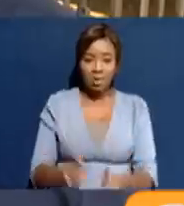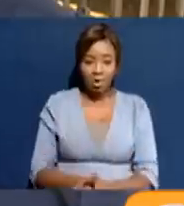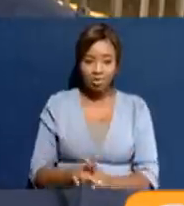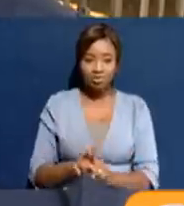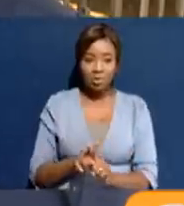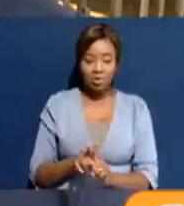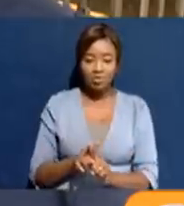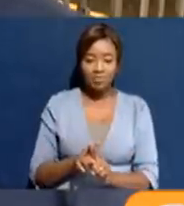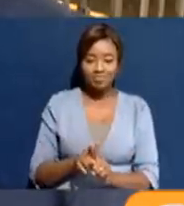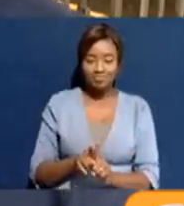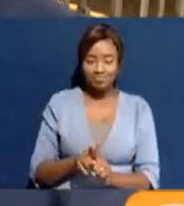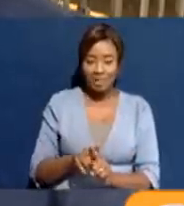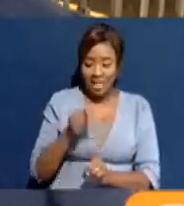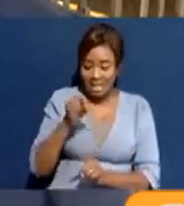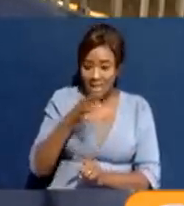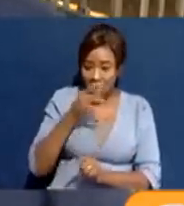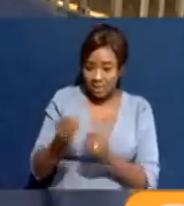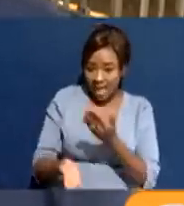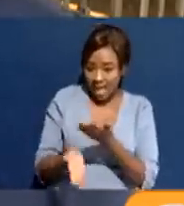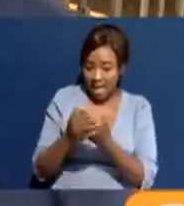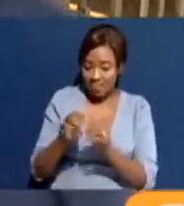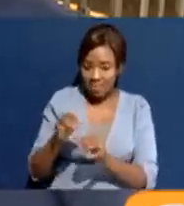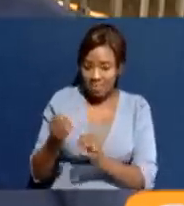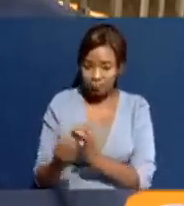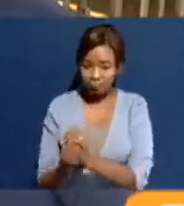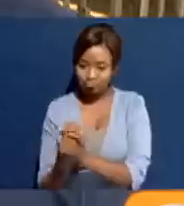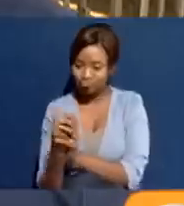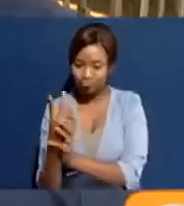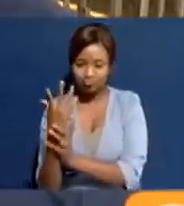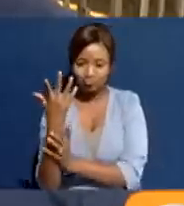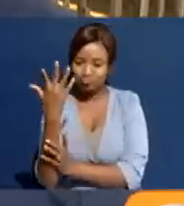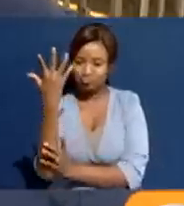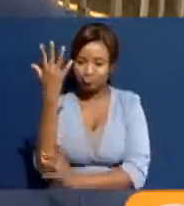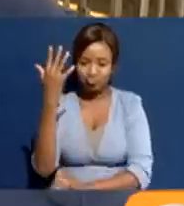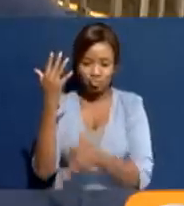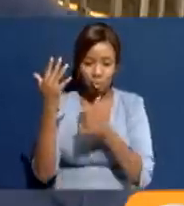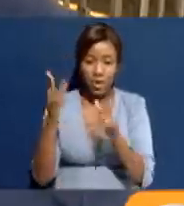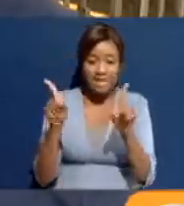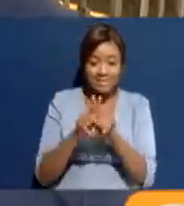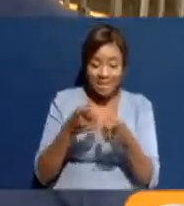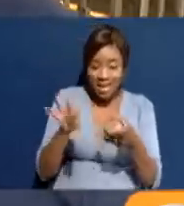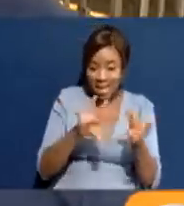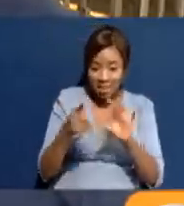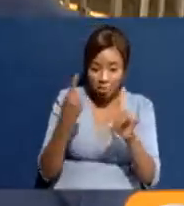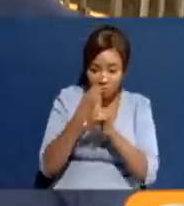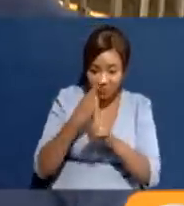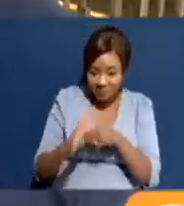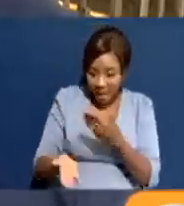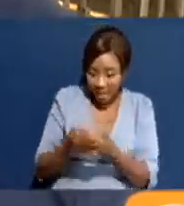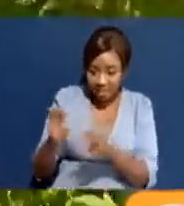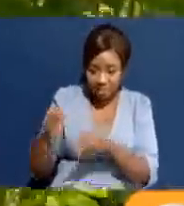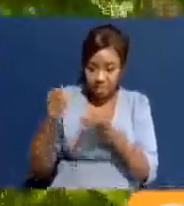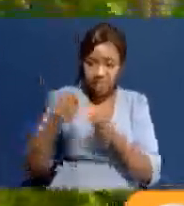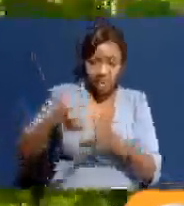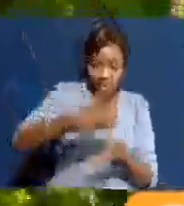to the plants to grow good. And all the fertilizers that we use is run through the